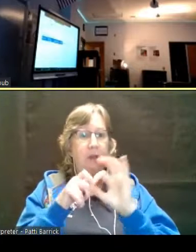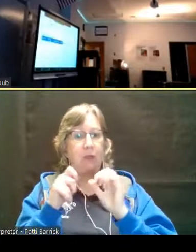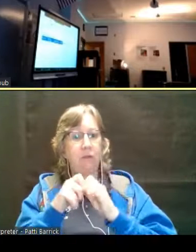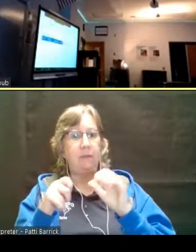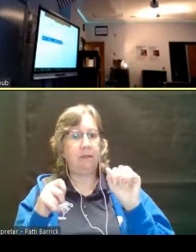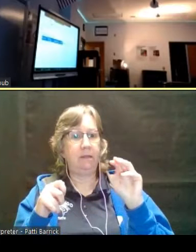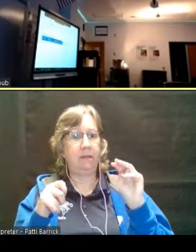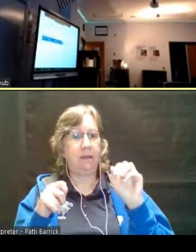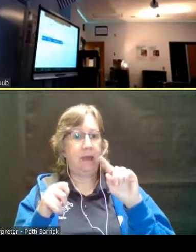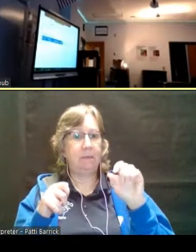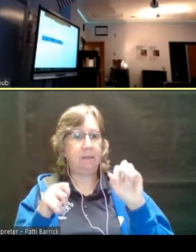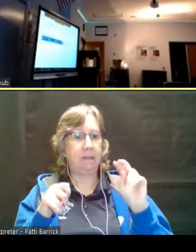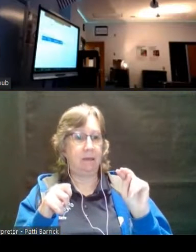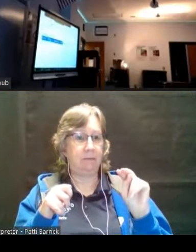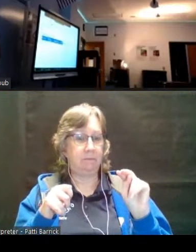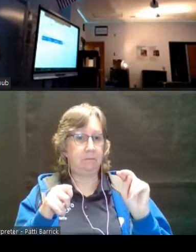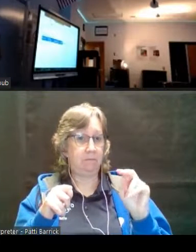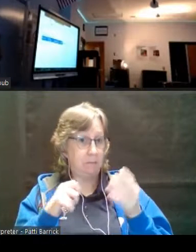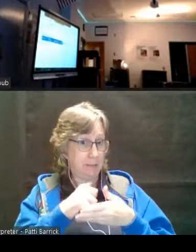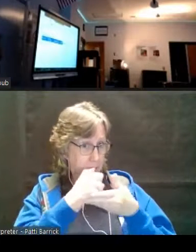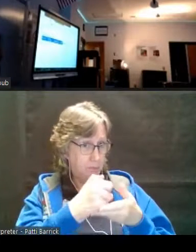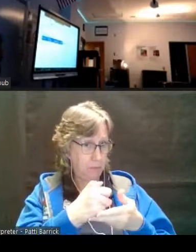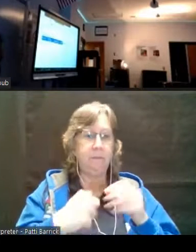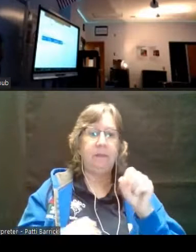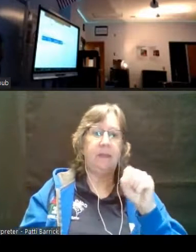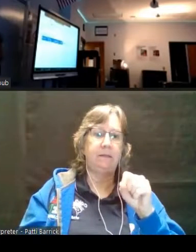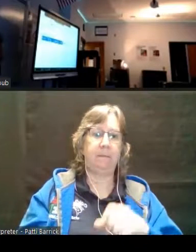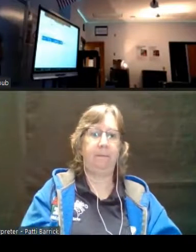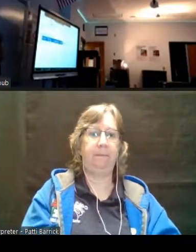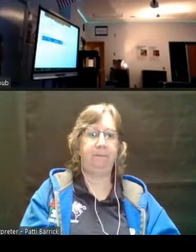Does that help answer your question? Yeah, thank you.